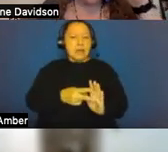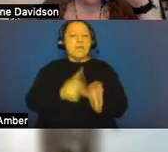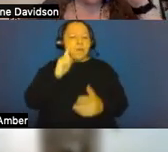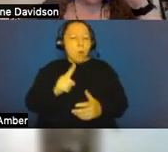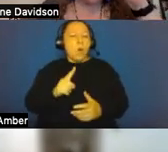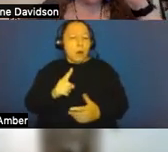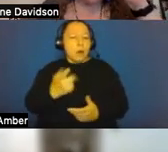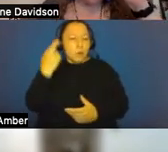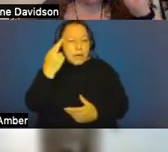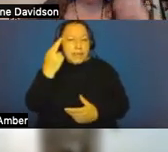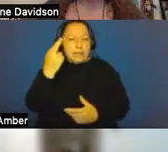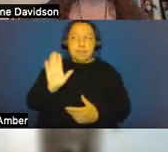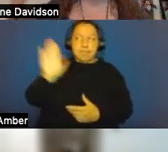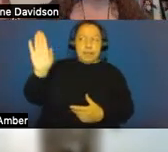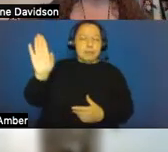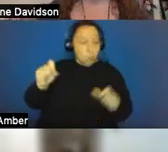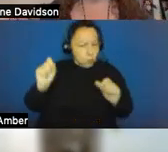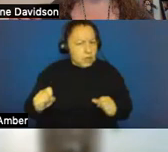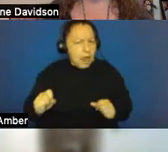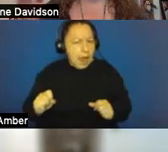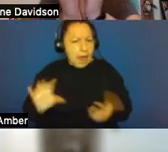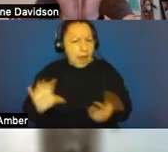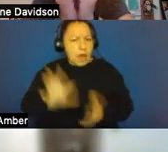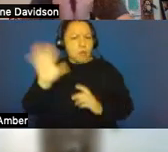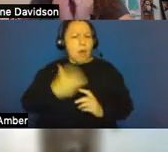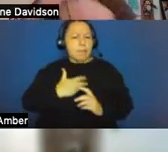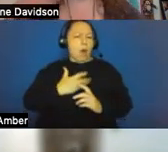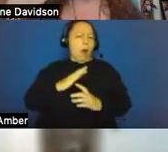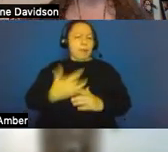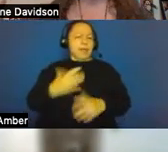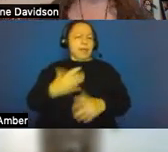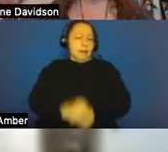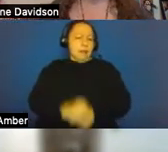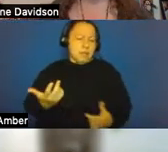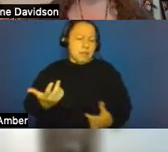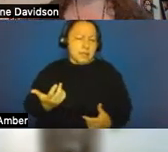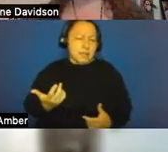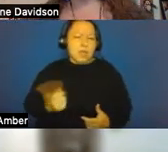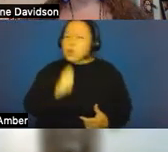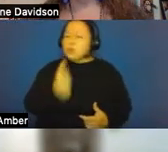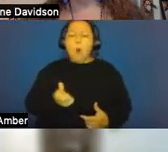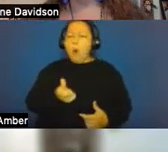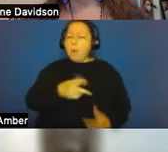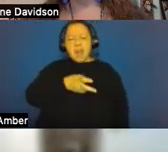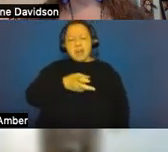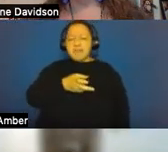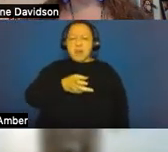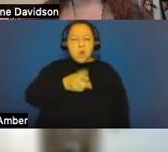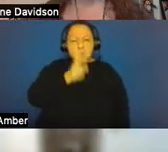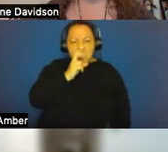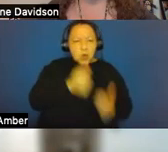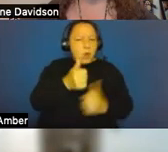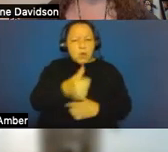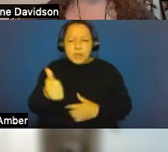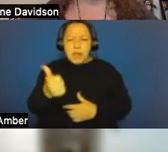around being flexible. Don't be inflexible, be flexible, be open.